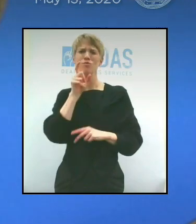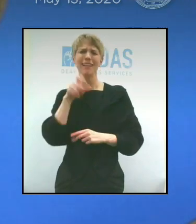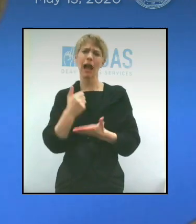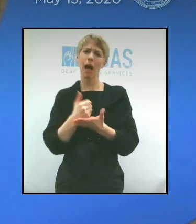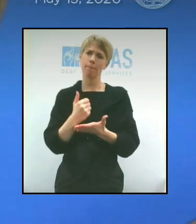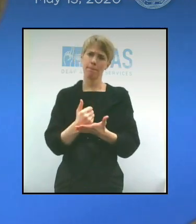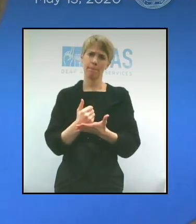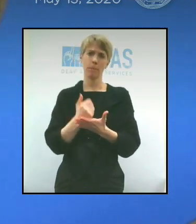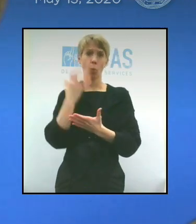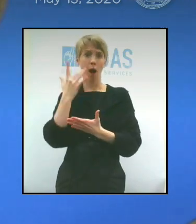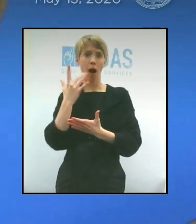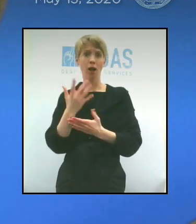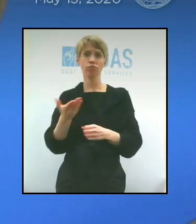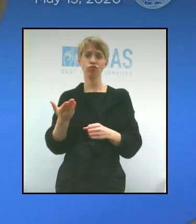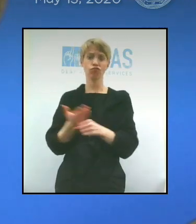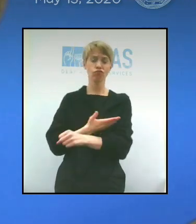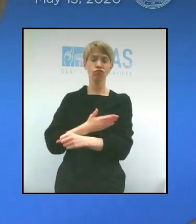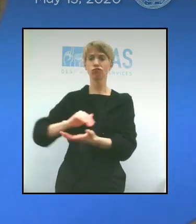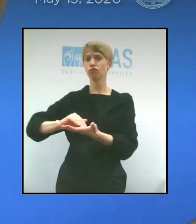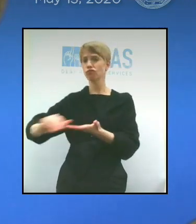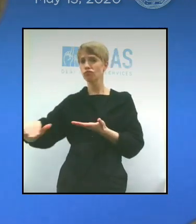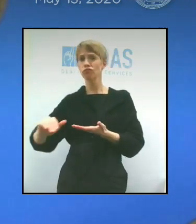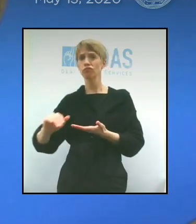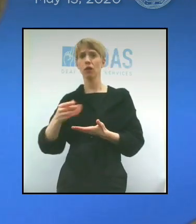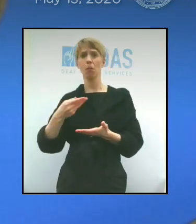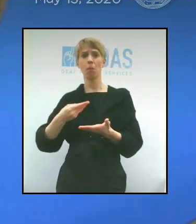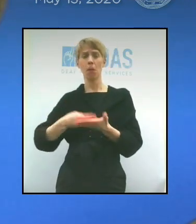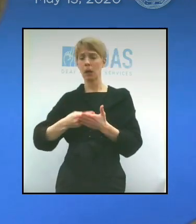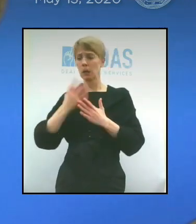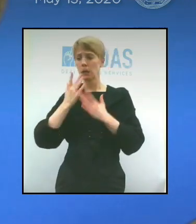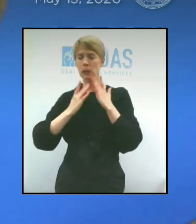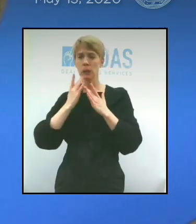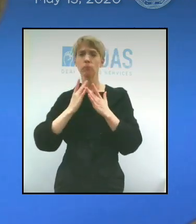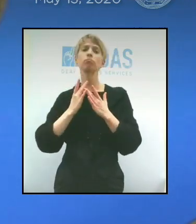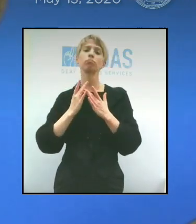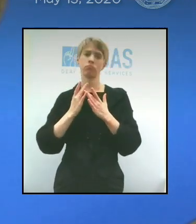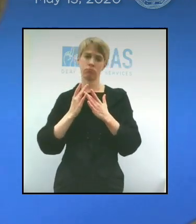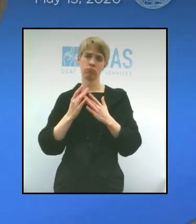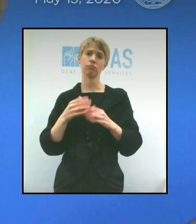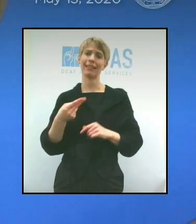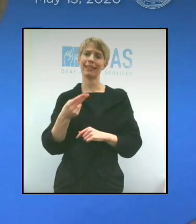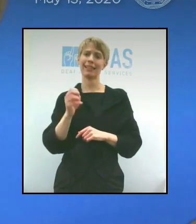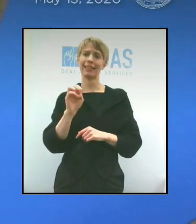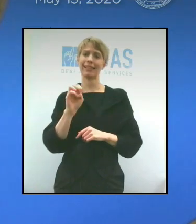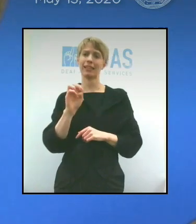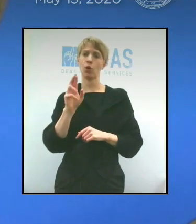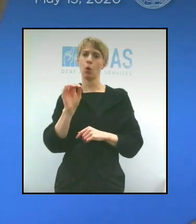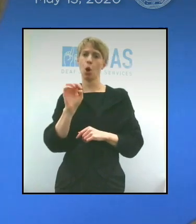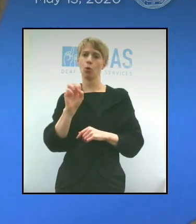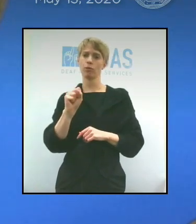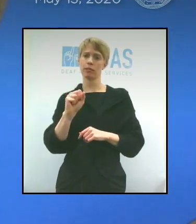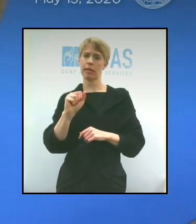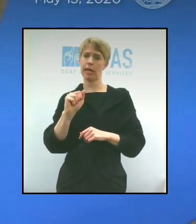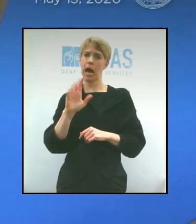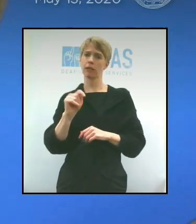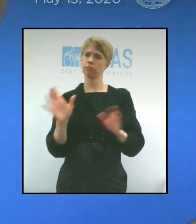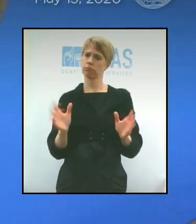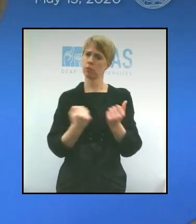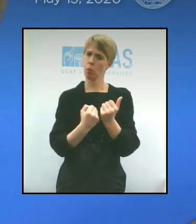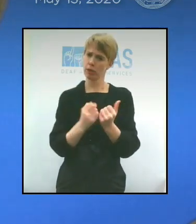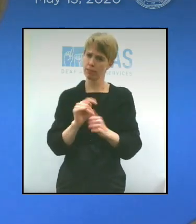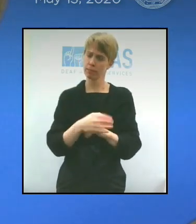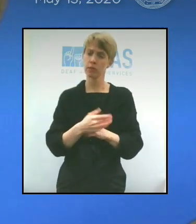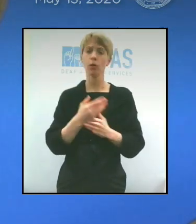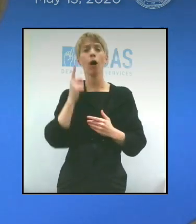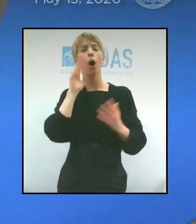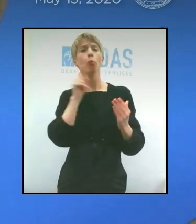because of the loss of job or revenue from other sources. So with that, until I talk to you again, I hope everyone is safe,